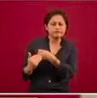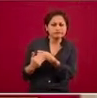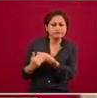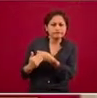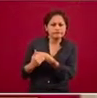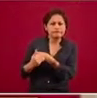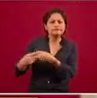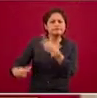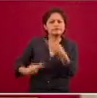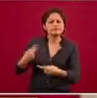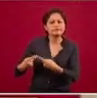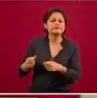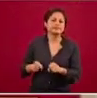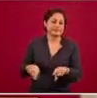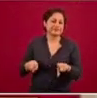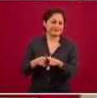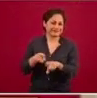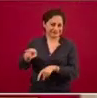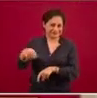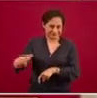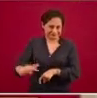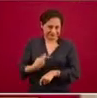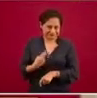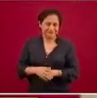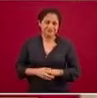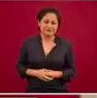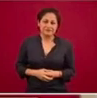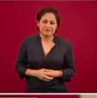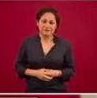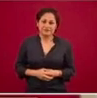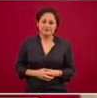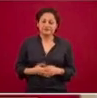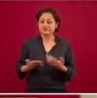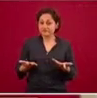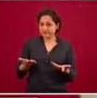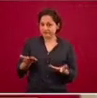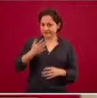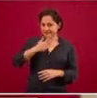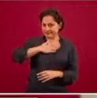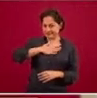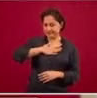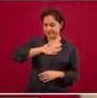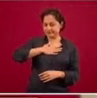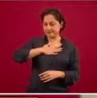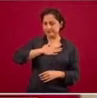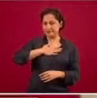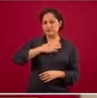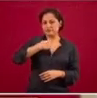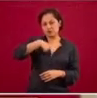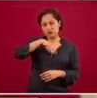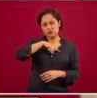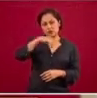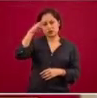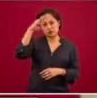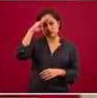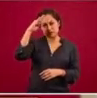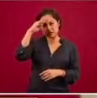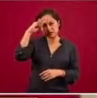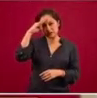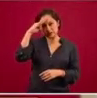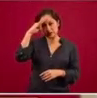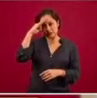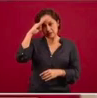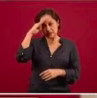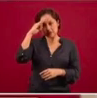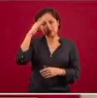shopkeepers who expressed this concern. It was the big capitalists that expressed these concerns that you are expressing. Now, the logic or the